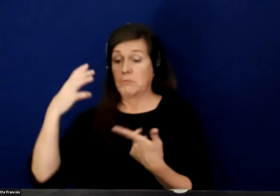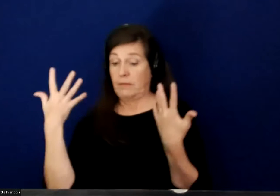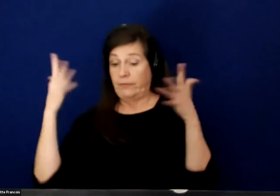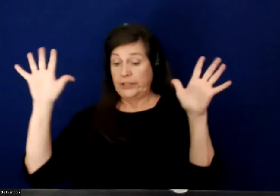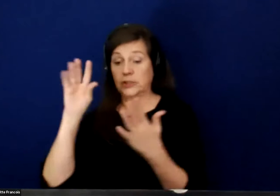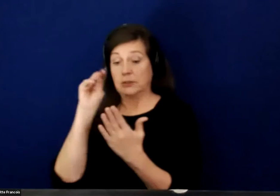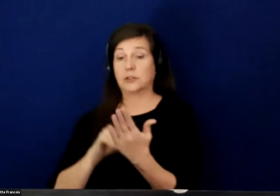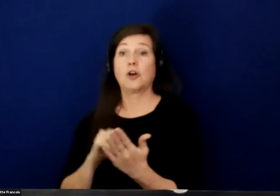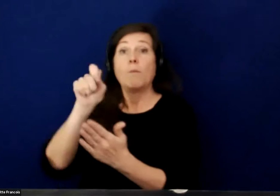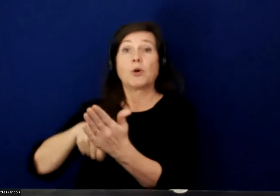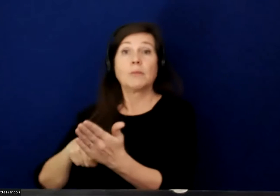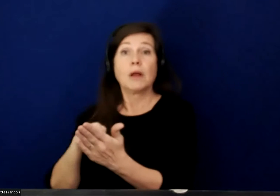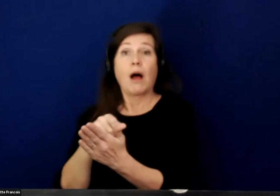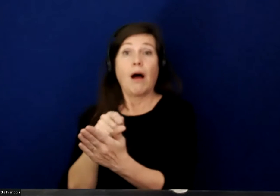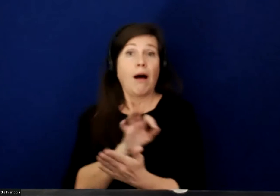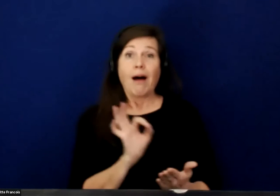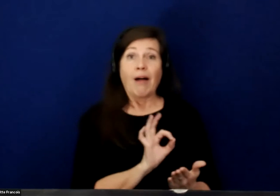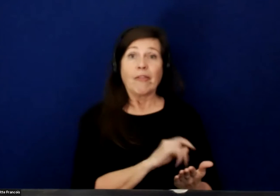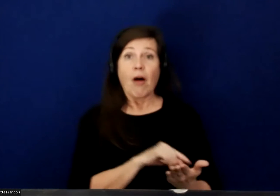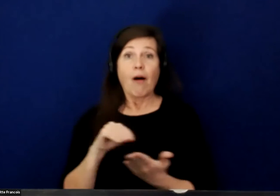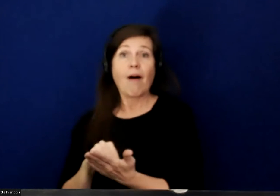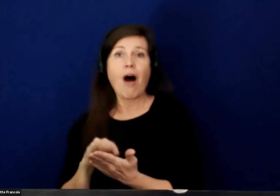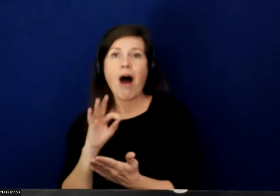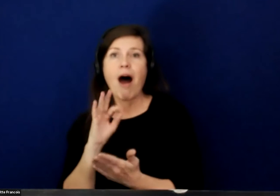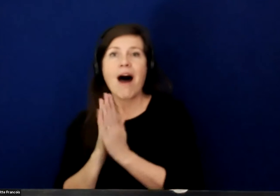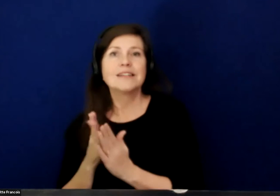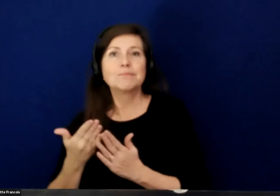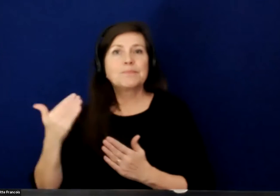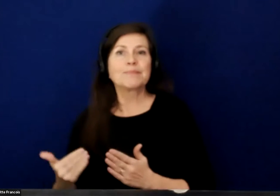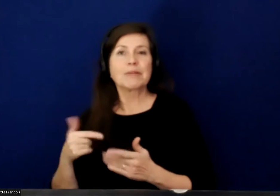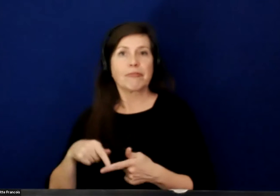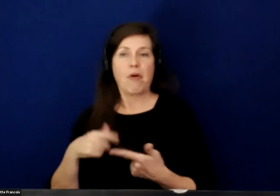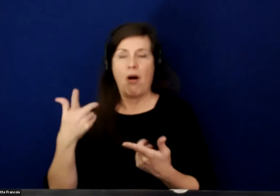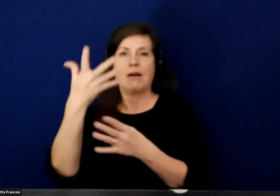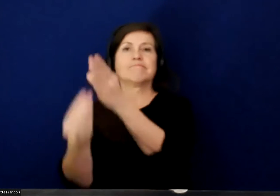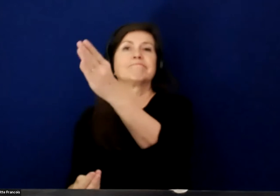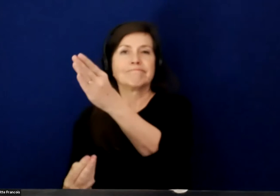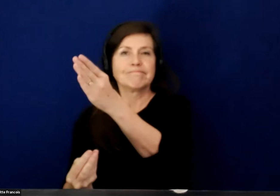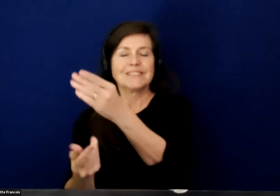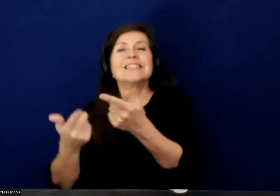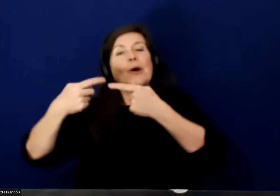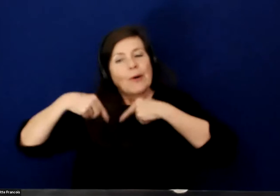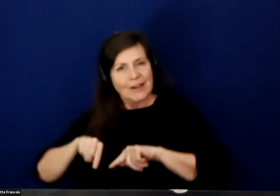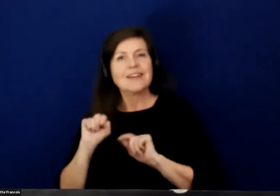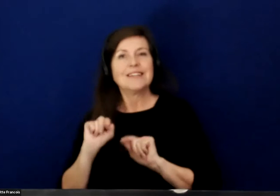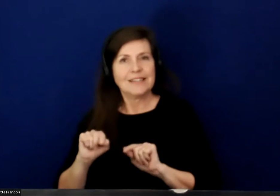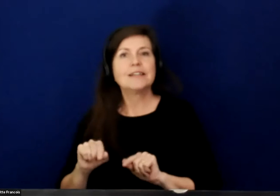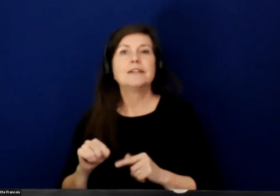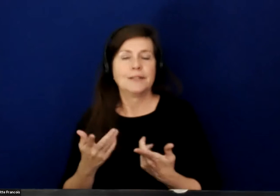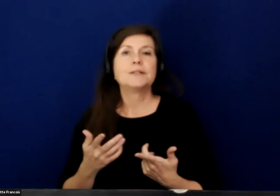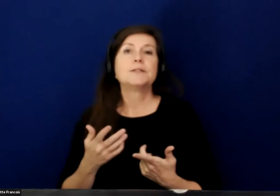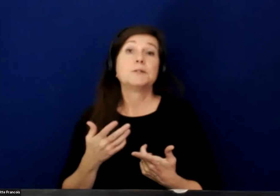on this like recruiting, I have more than one disability, and usually I get